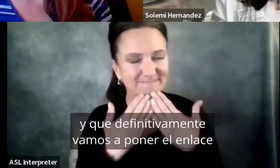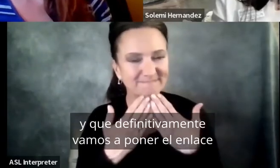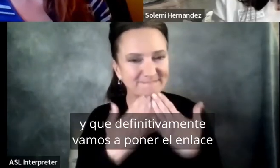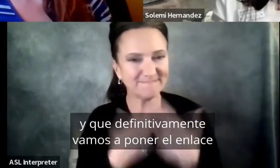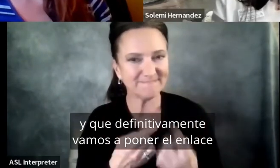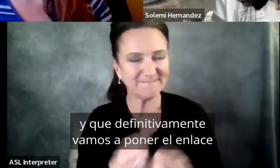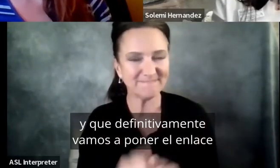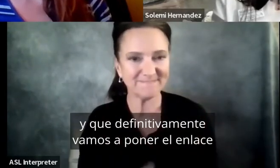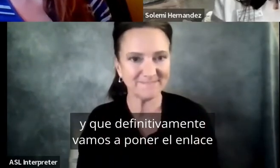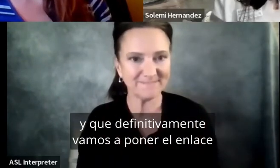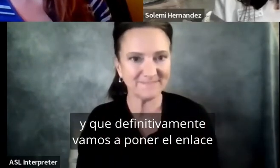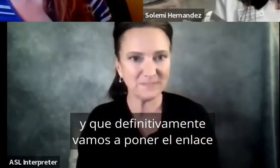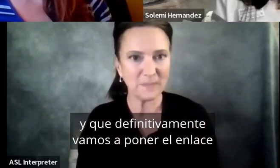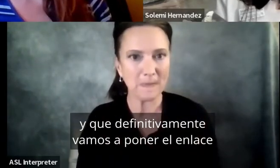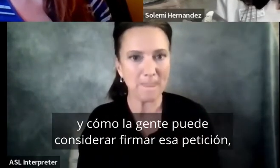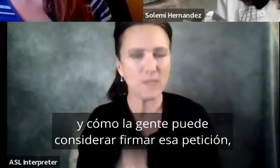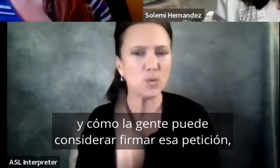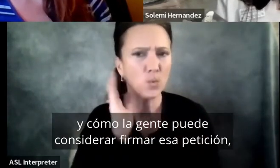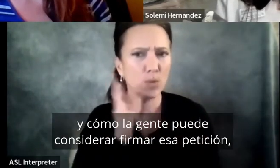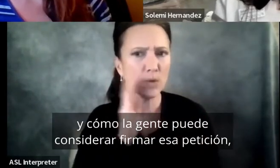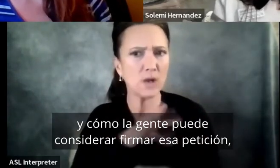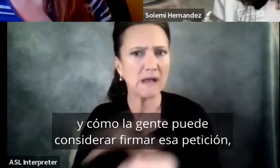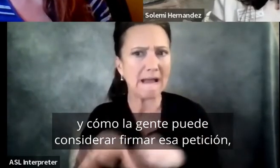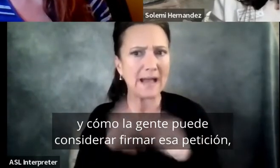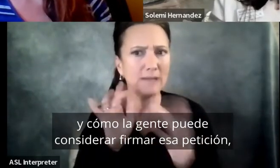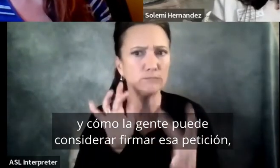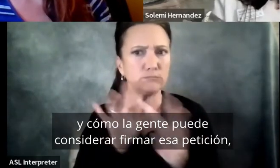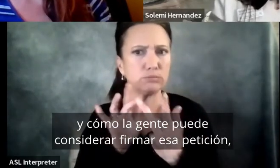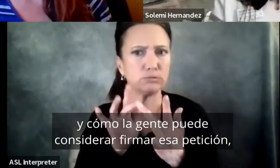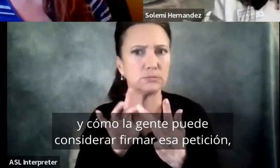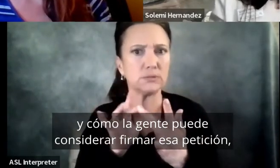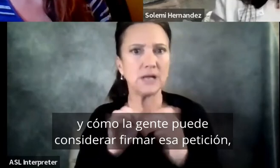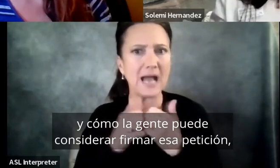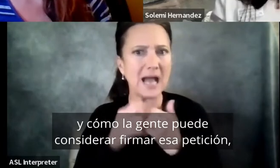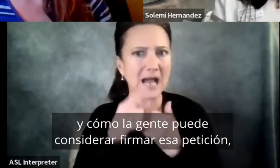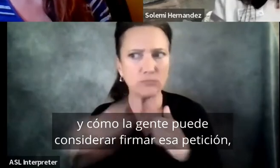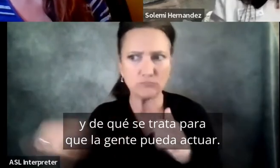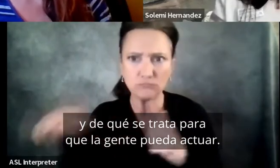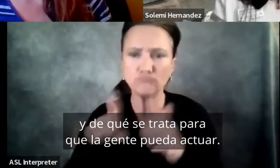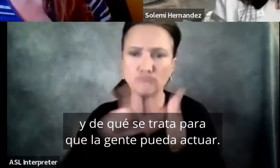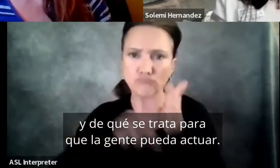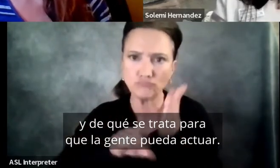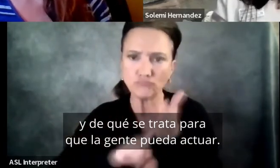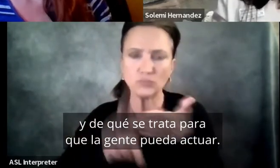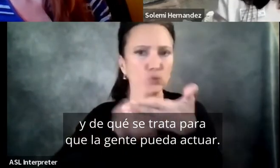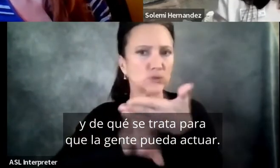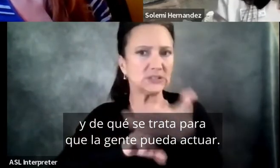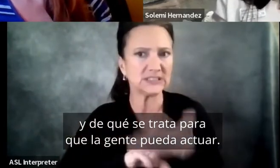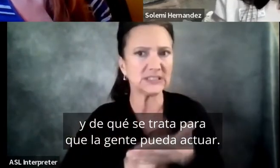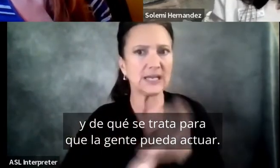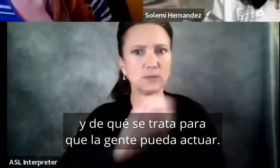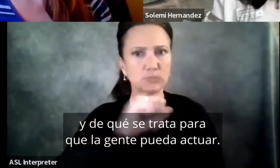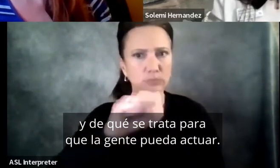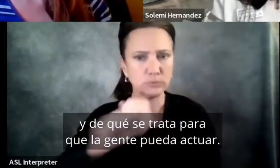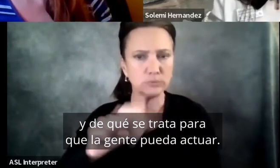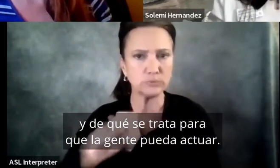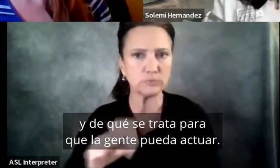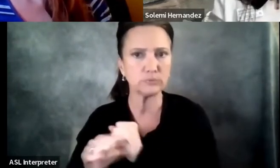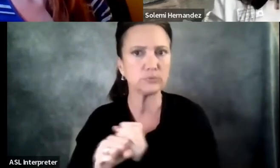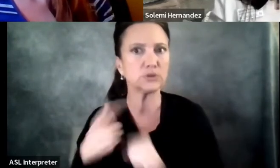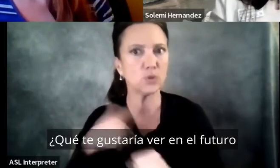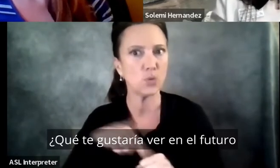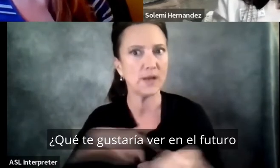And we're definitely going to put the link up and how people can look into signing that petition, what it's all about, so people can take